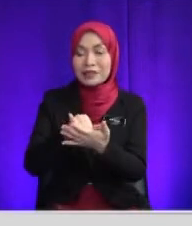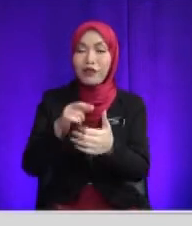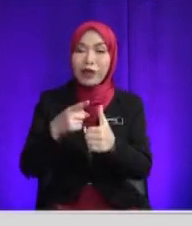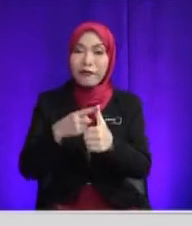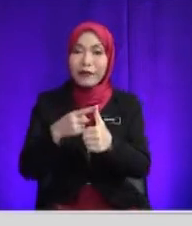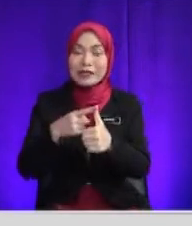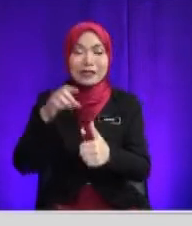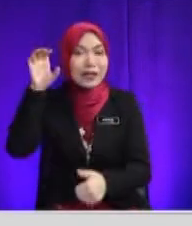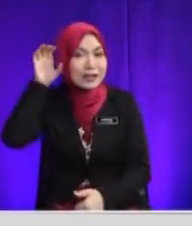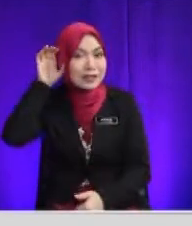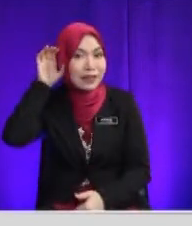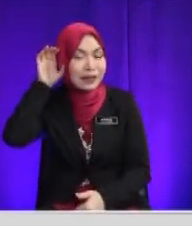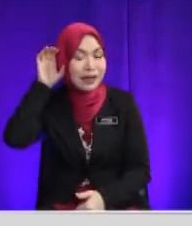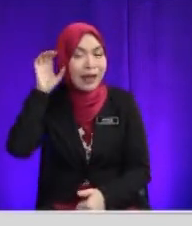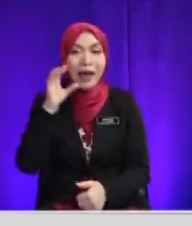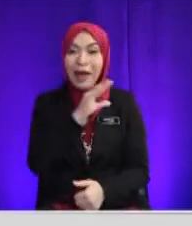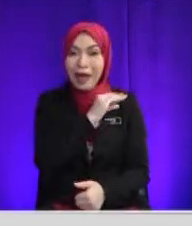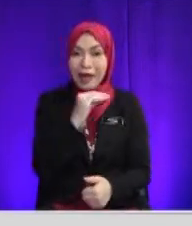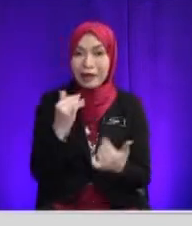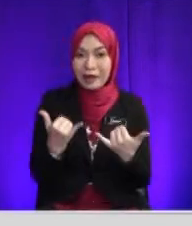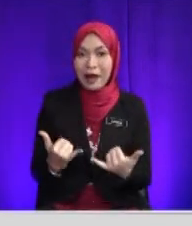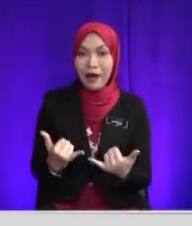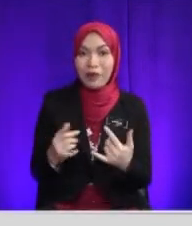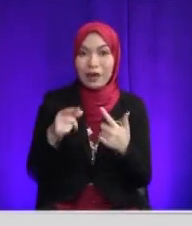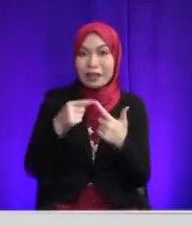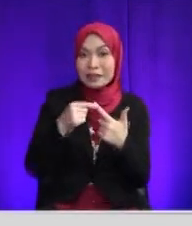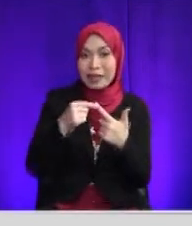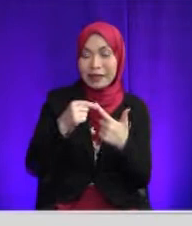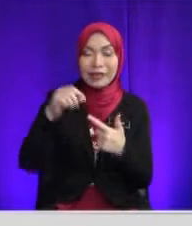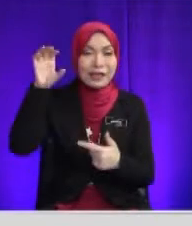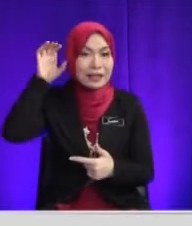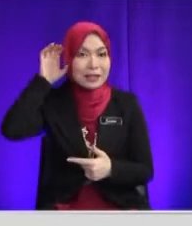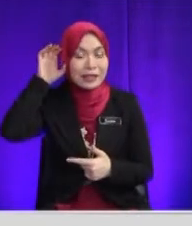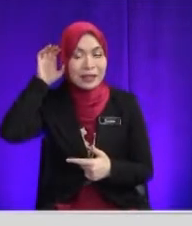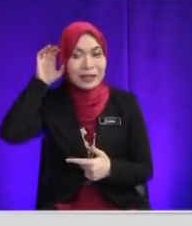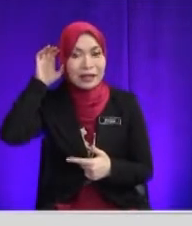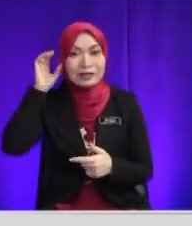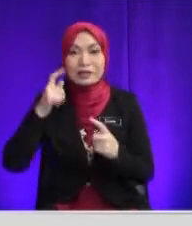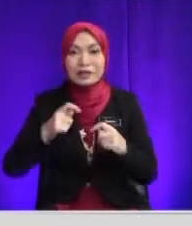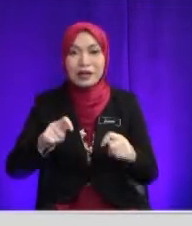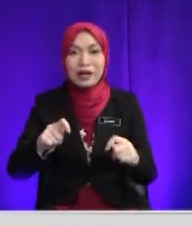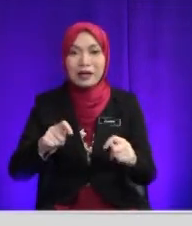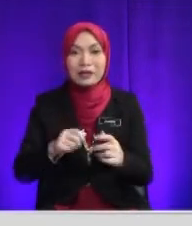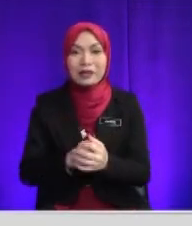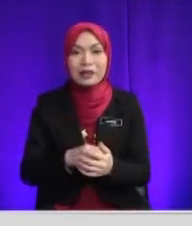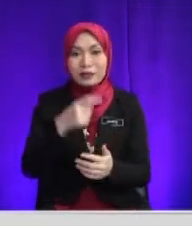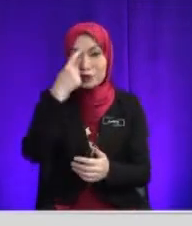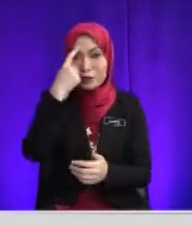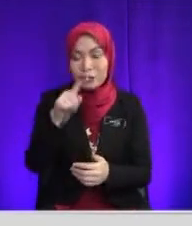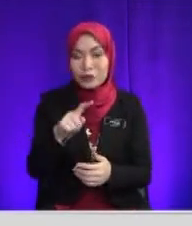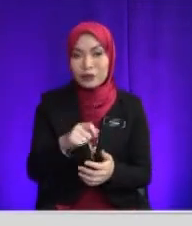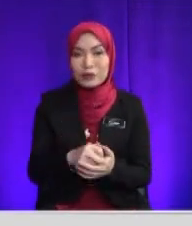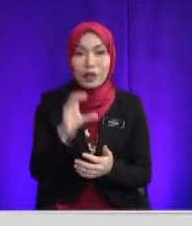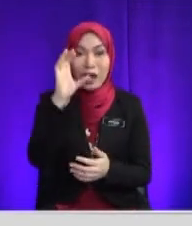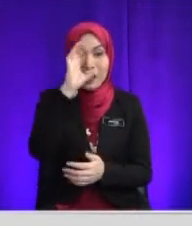have the second listening. So we do the second listening in order to find more clues or hints. and the students are going to catch up for any missing